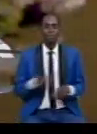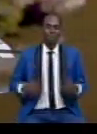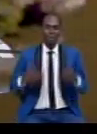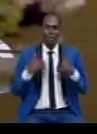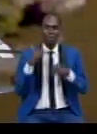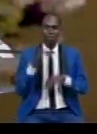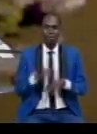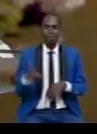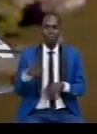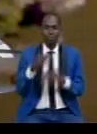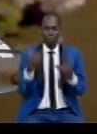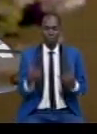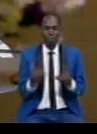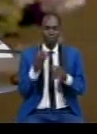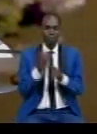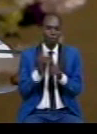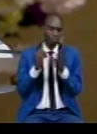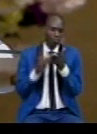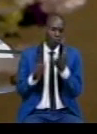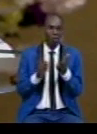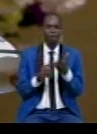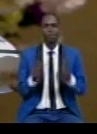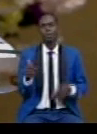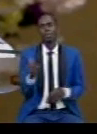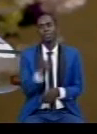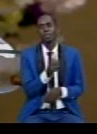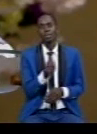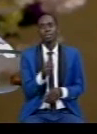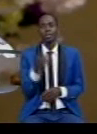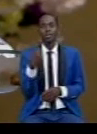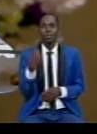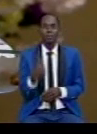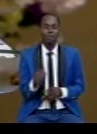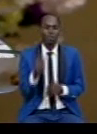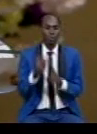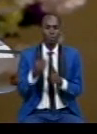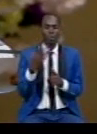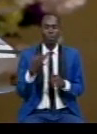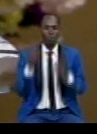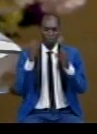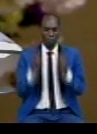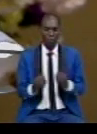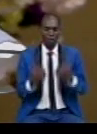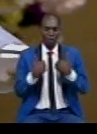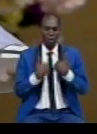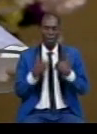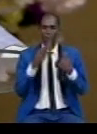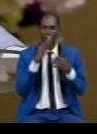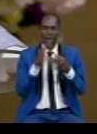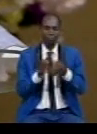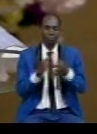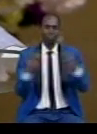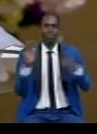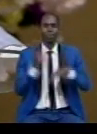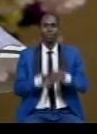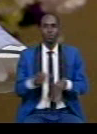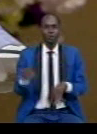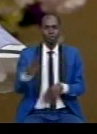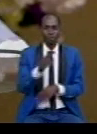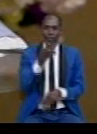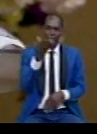now. You check up. Check up. The word of power has been released on you right away